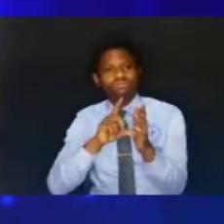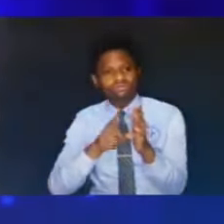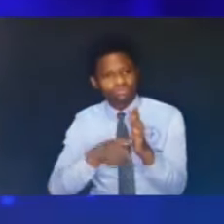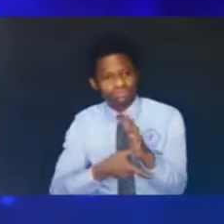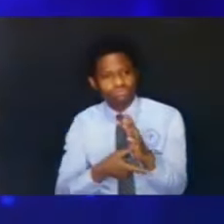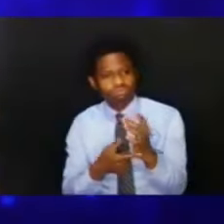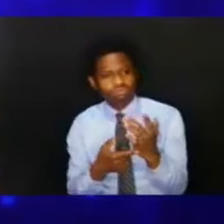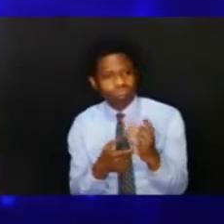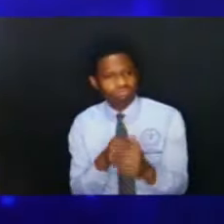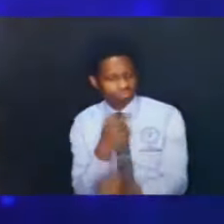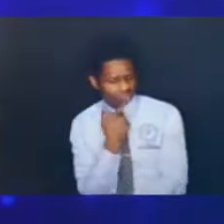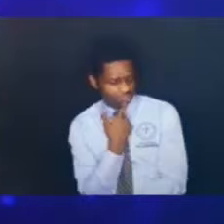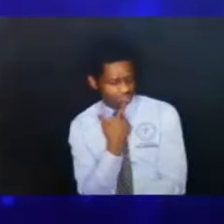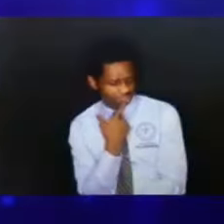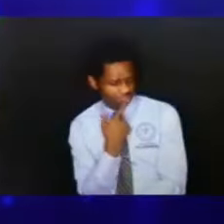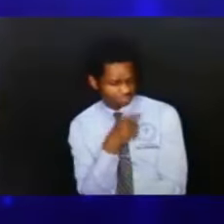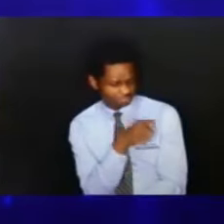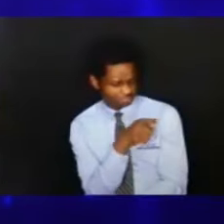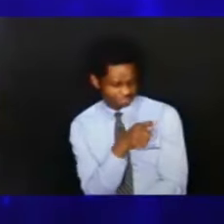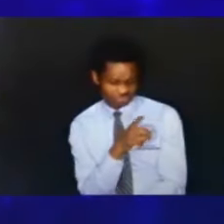the guest of a